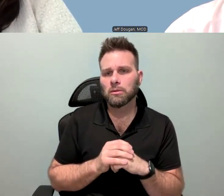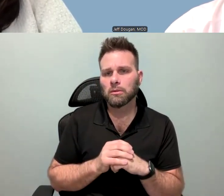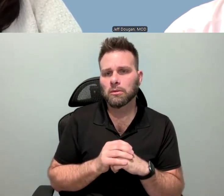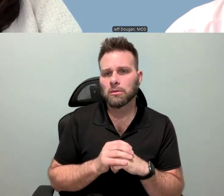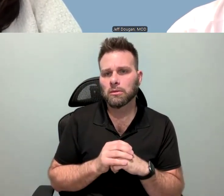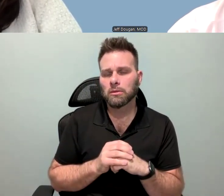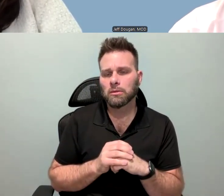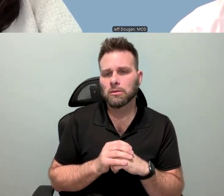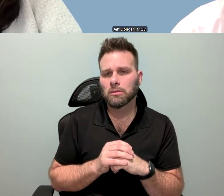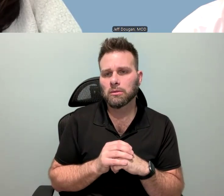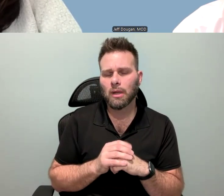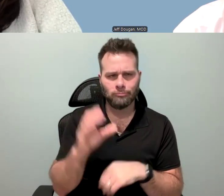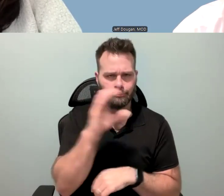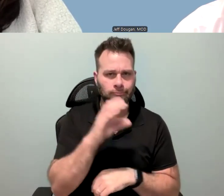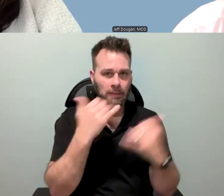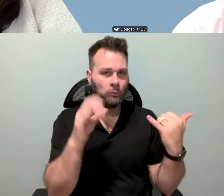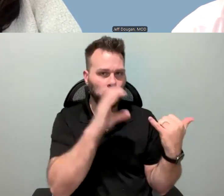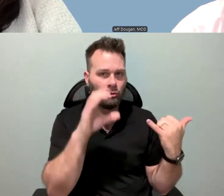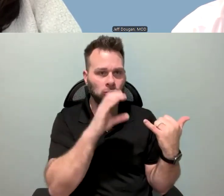Sorry, I'm just looking for it.